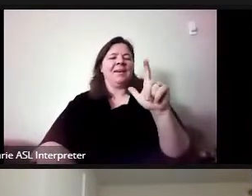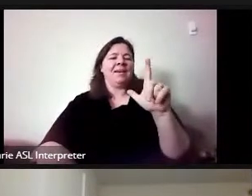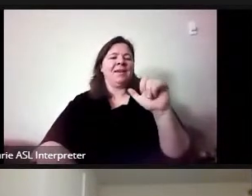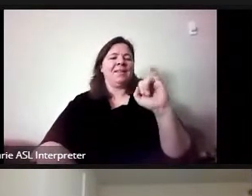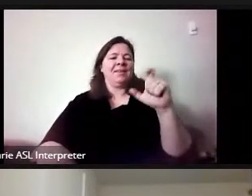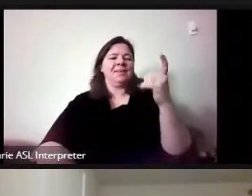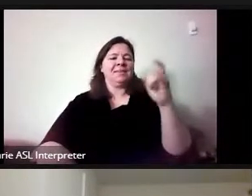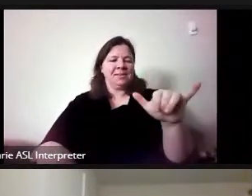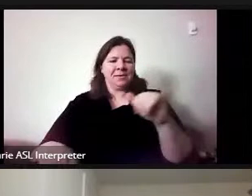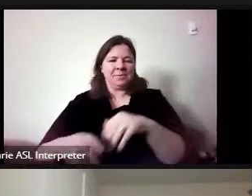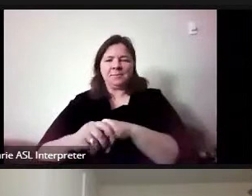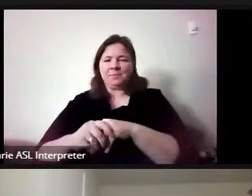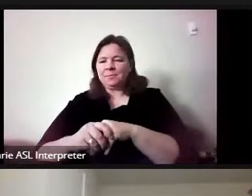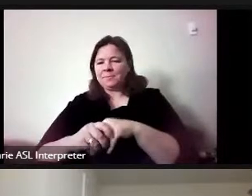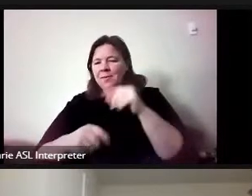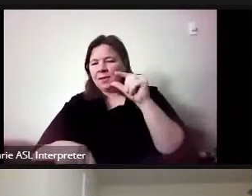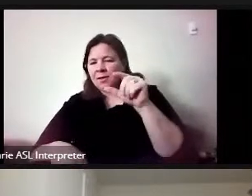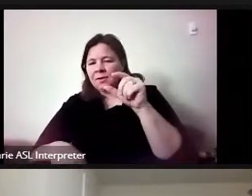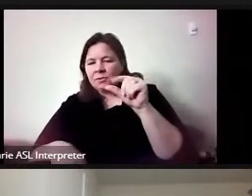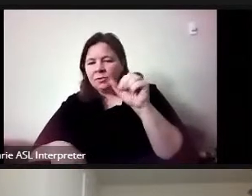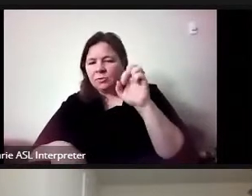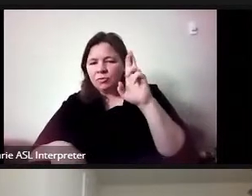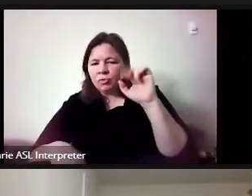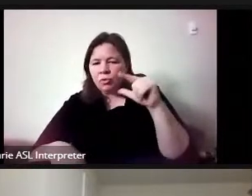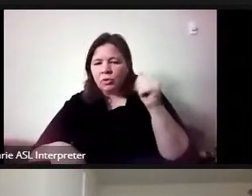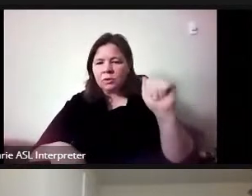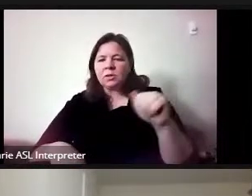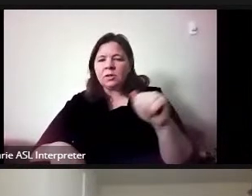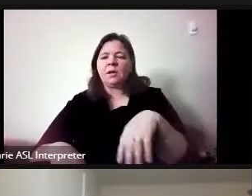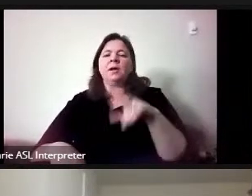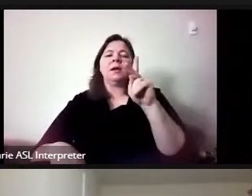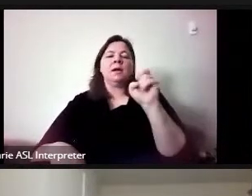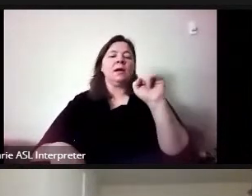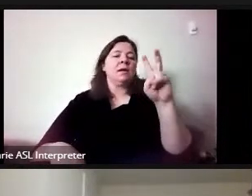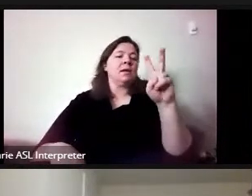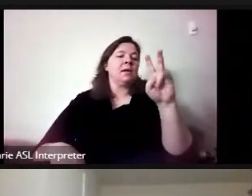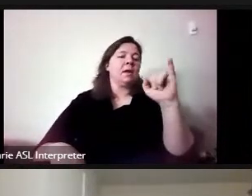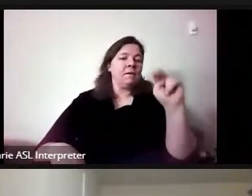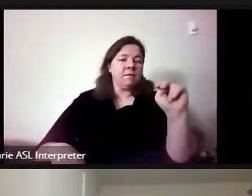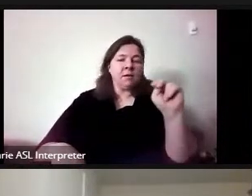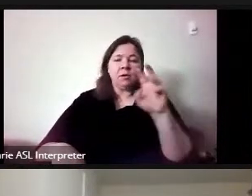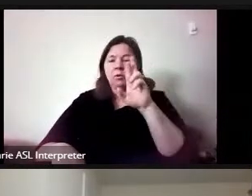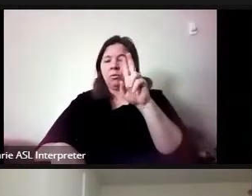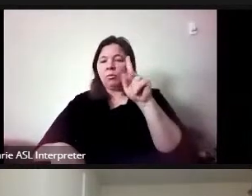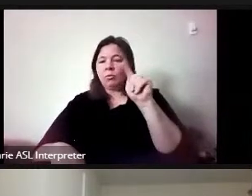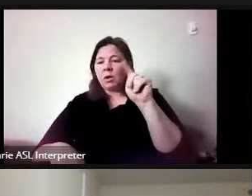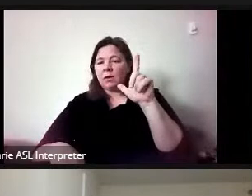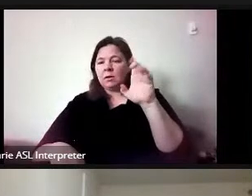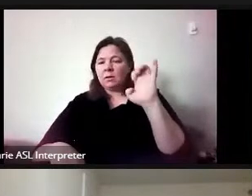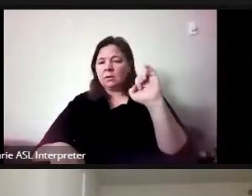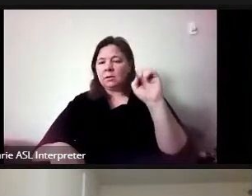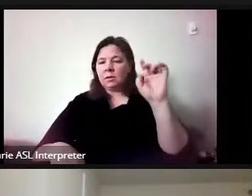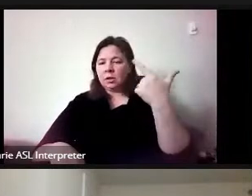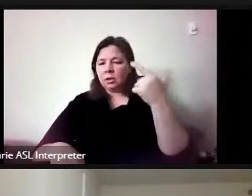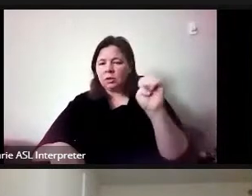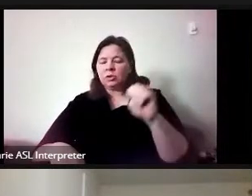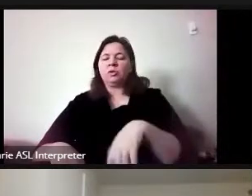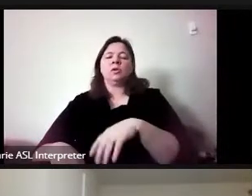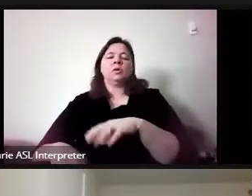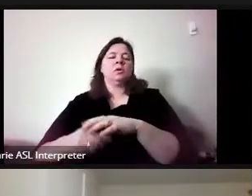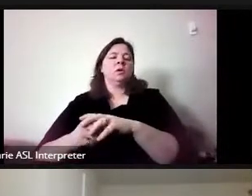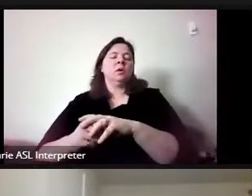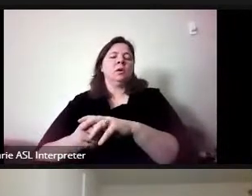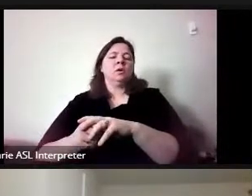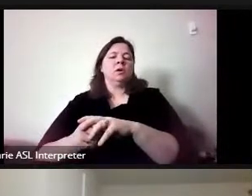Georgia, welcome to you. Kevin Rutledge, welcome to you. Chandra Sharma, welcome. And we